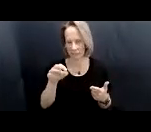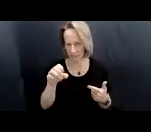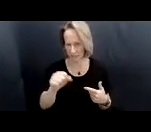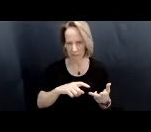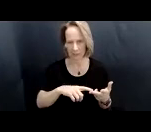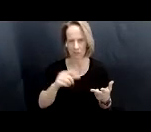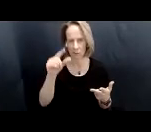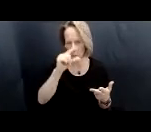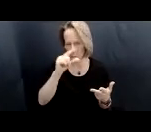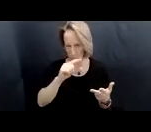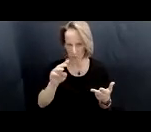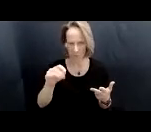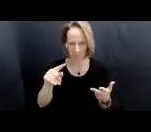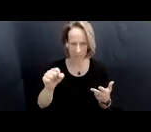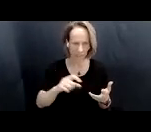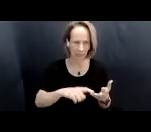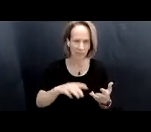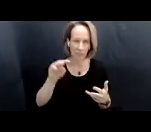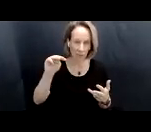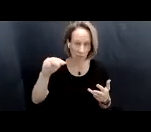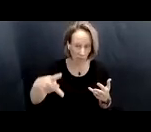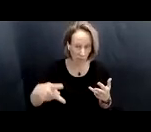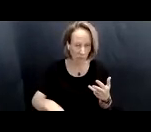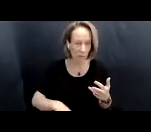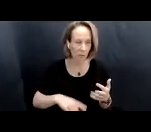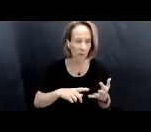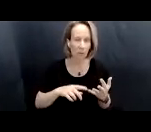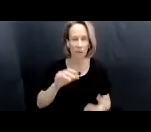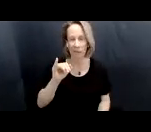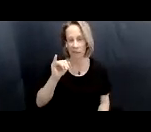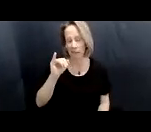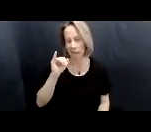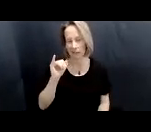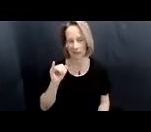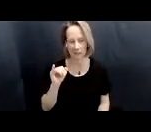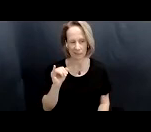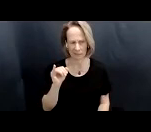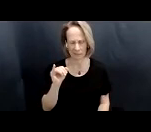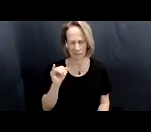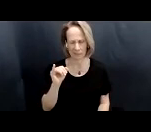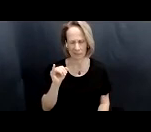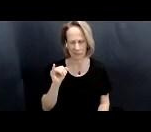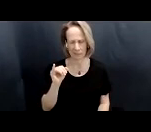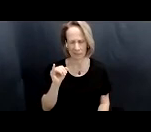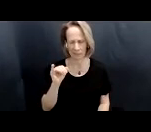Marco Polo, Instagram. What else? We see Skype,